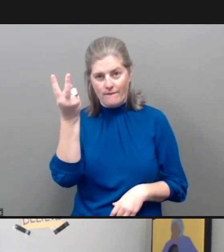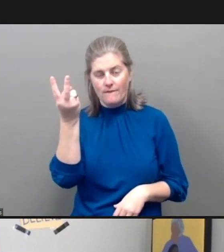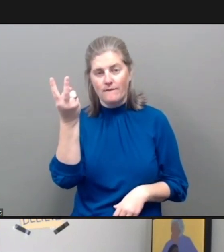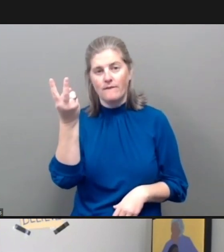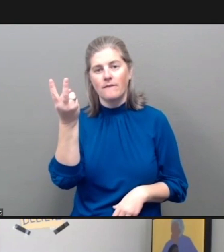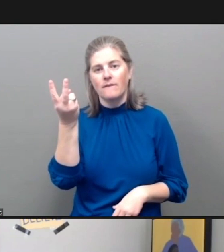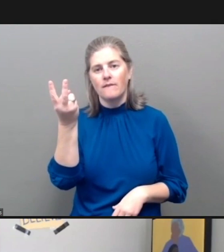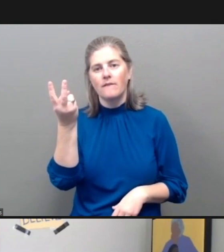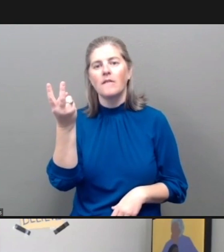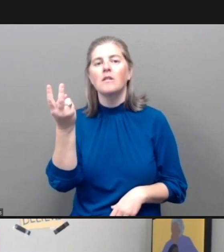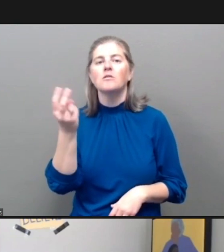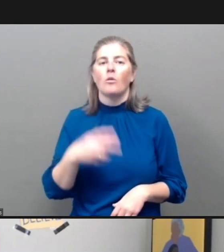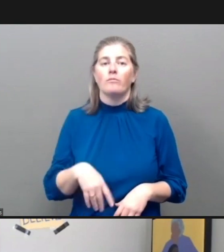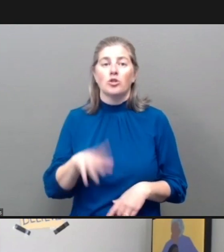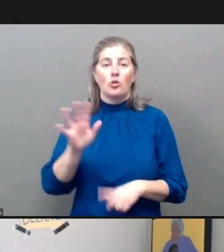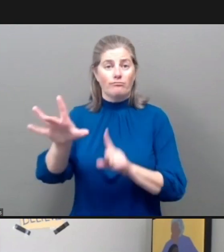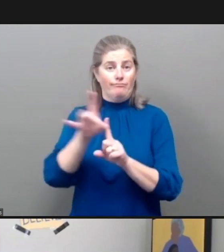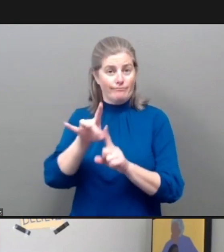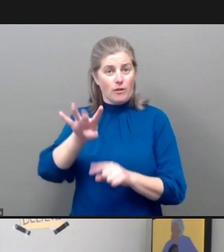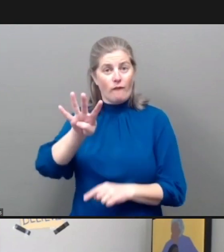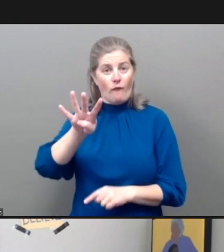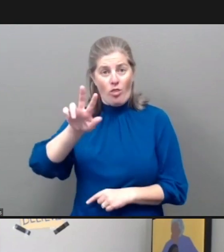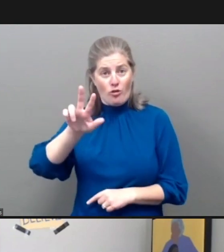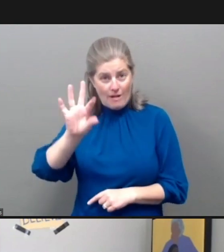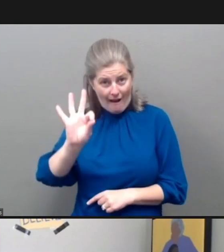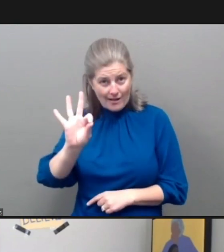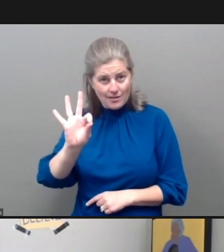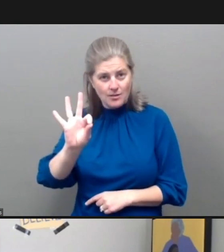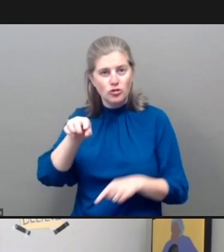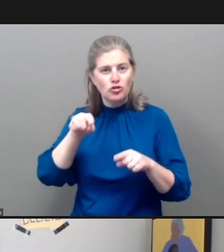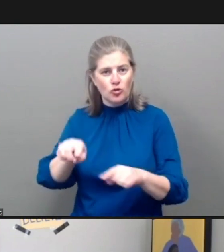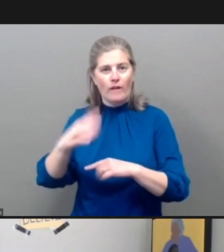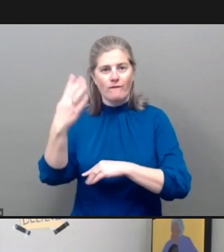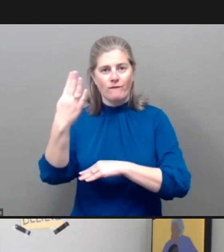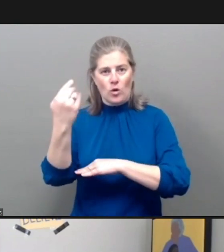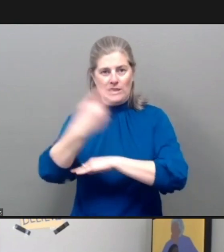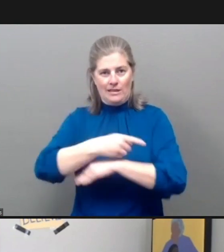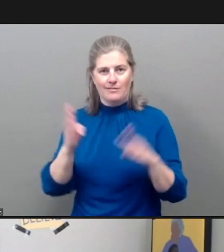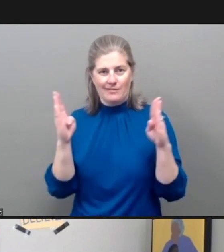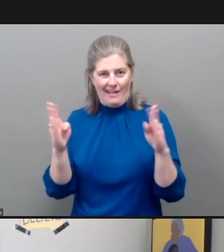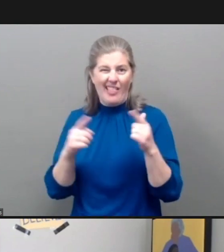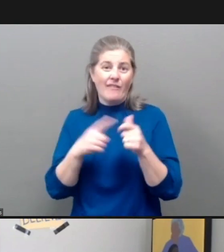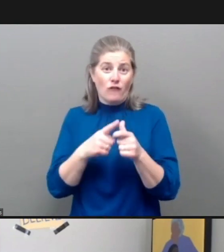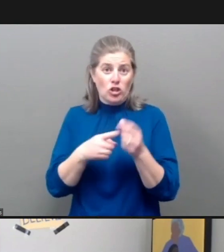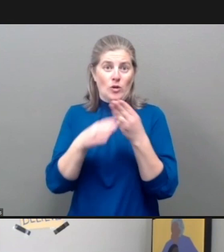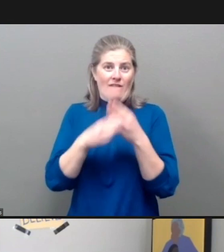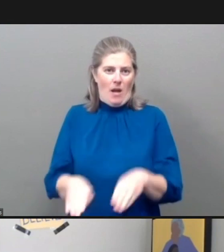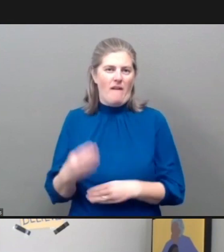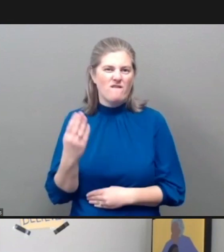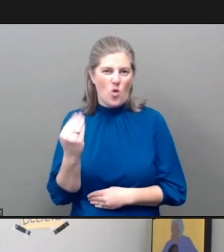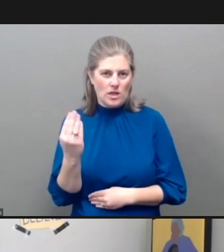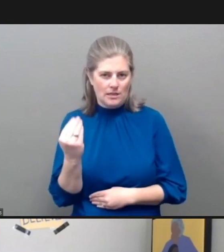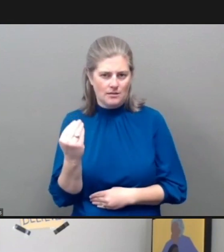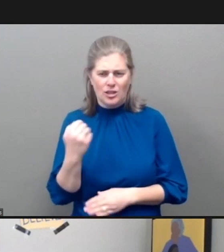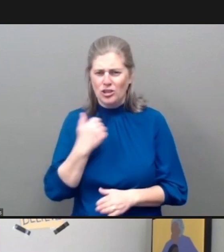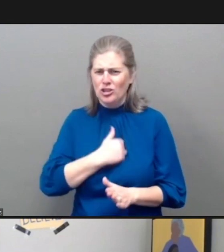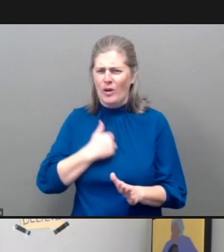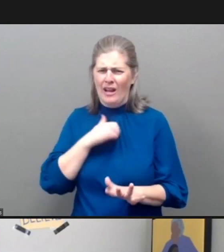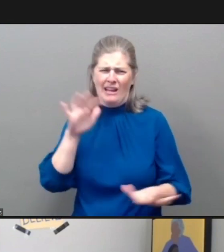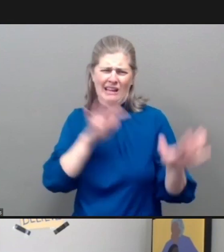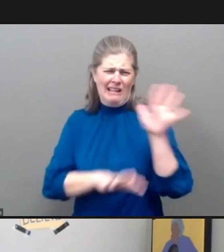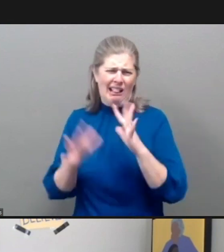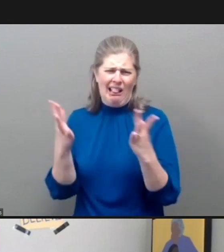had 439 cases in a 14-day period. So first you divide by 14. Sorry about this, but it's gonna get, let's